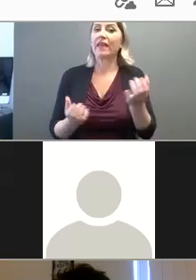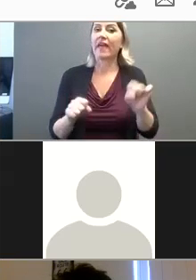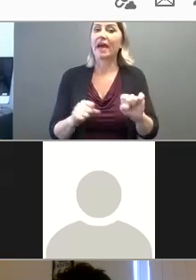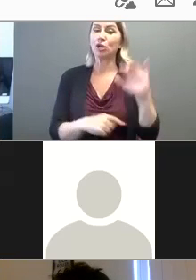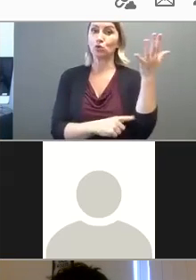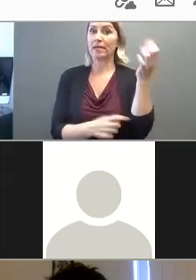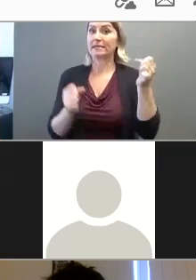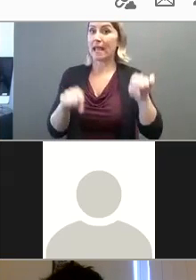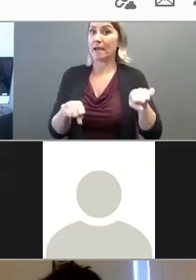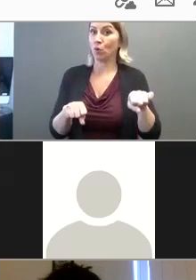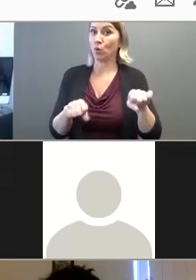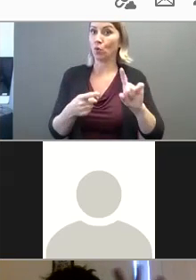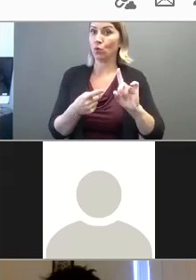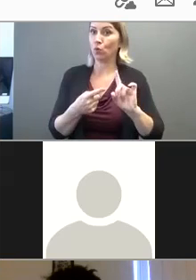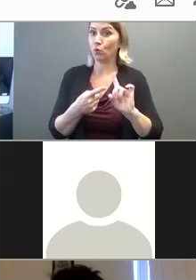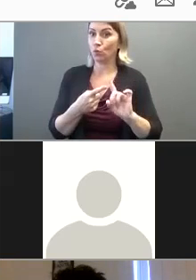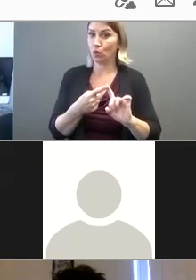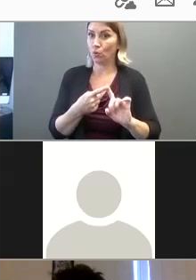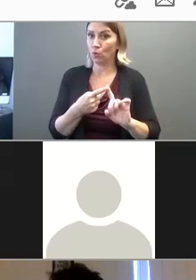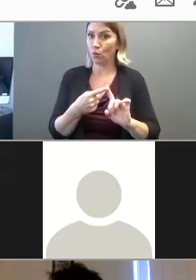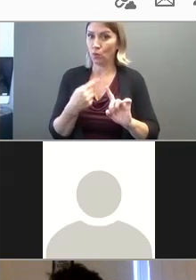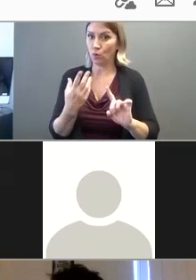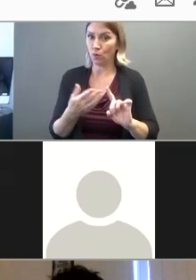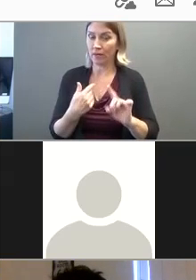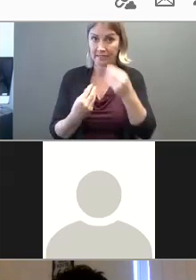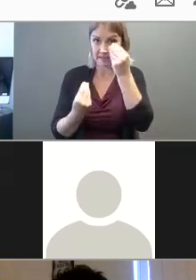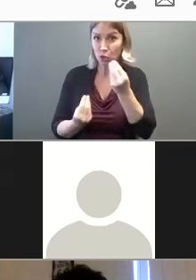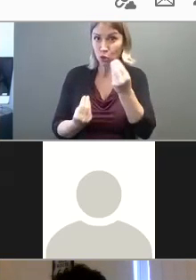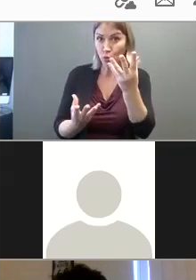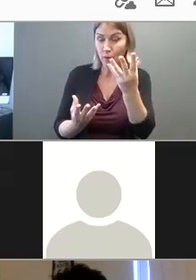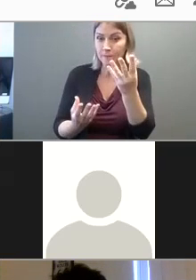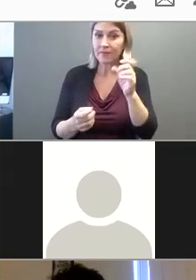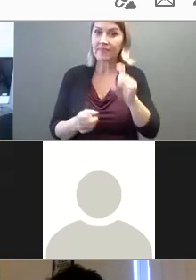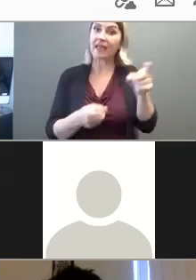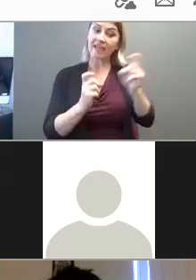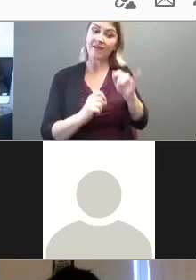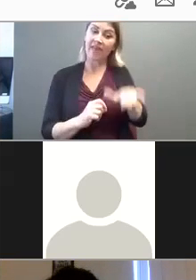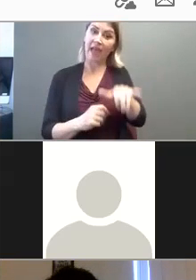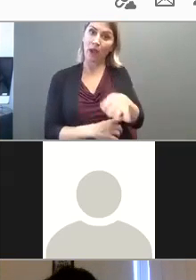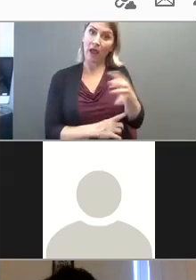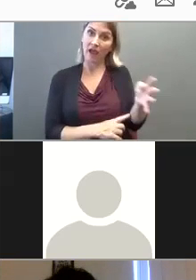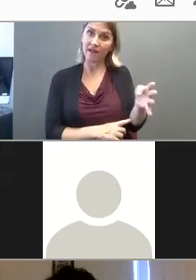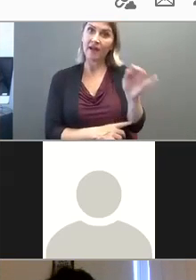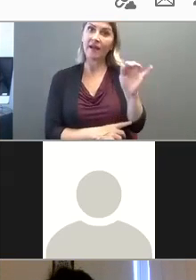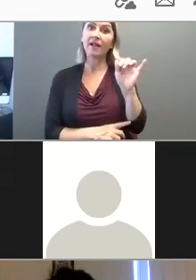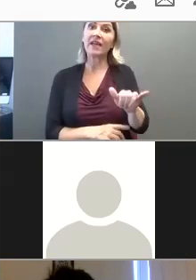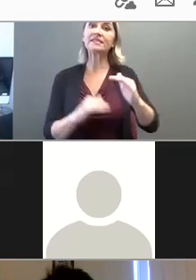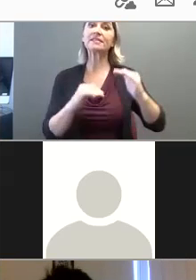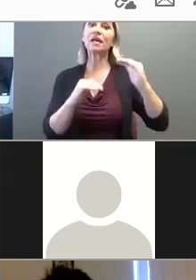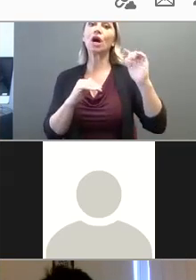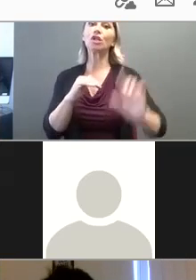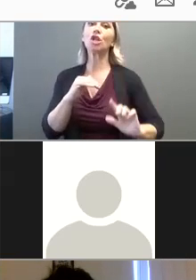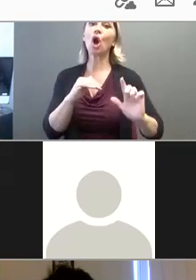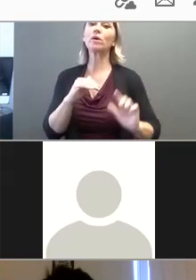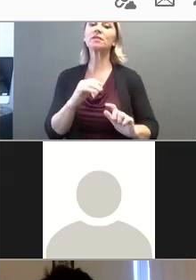is able to tell you is, given this graph, this is the lowest cost